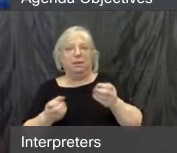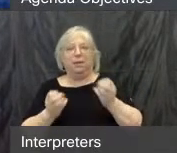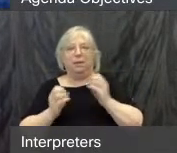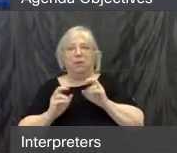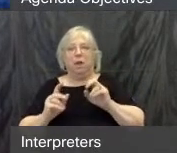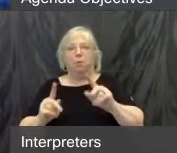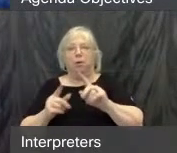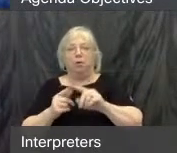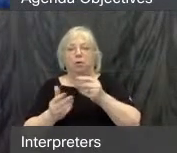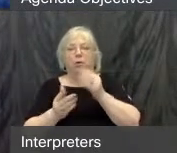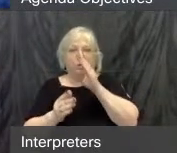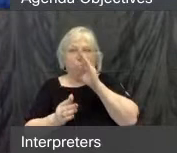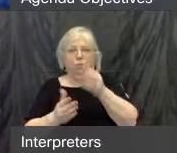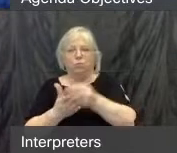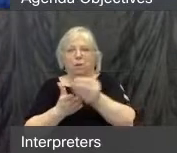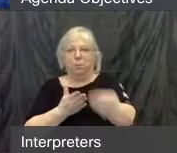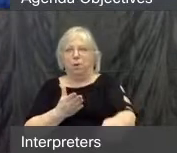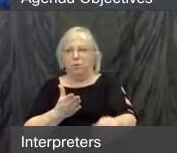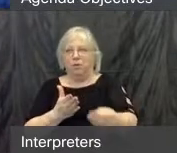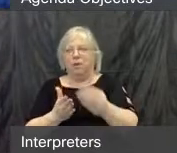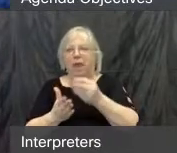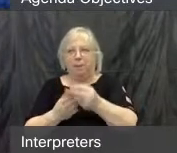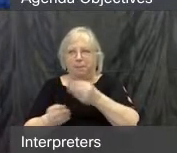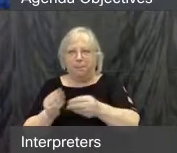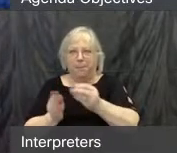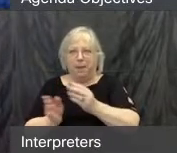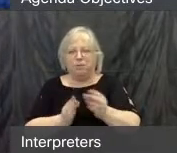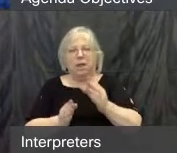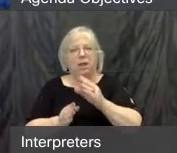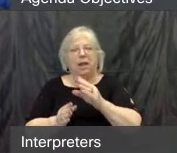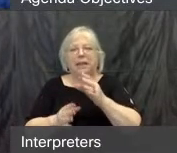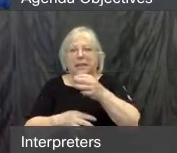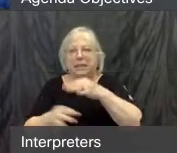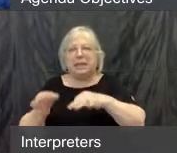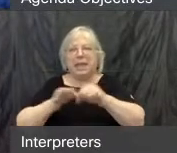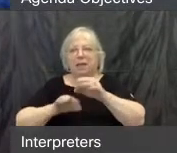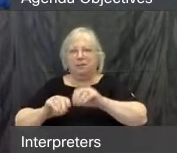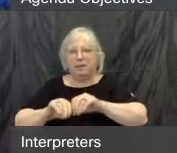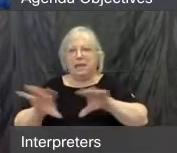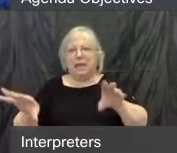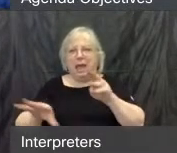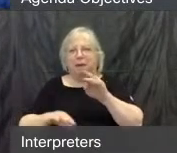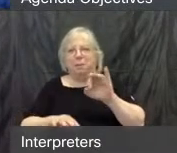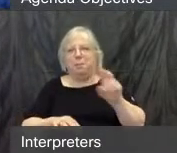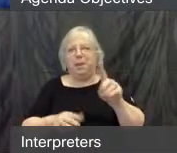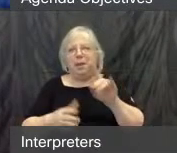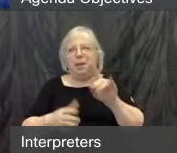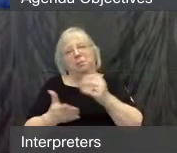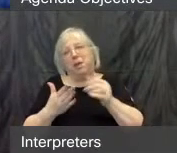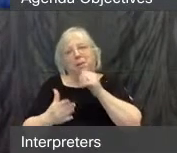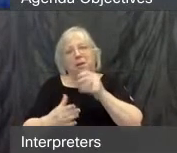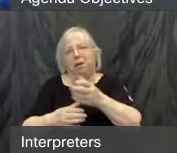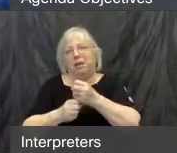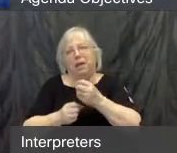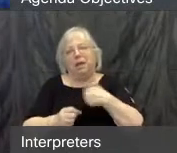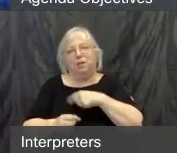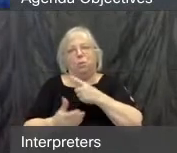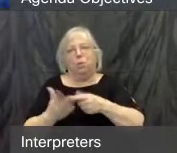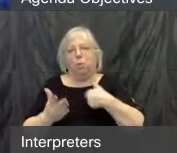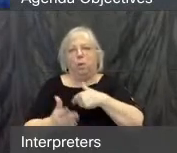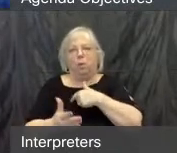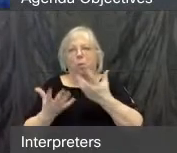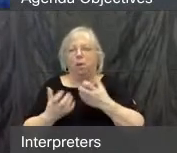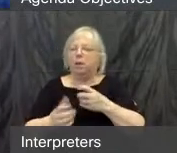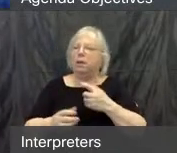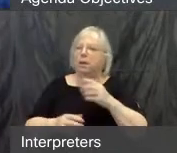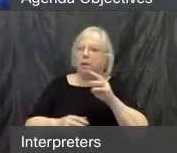know that we need and can budget for, as opposed to a bid that may or may not get us what we're looking for. I understand that with those